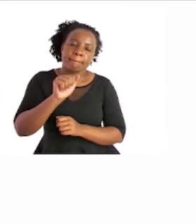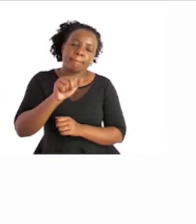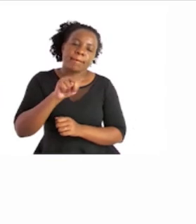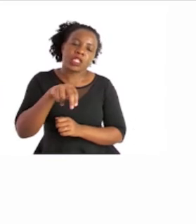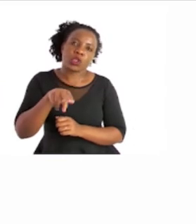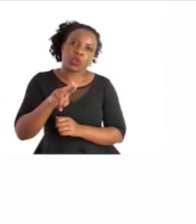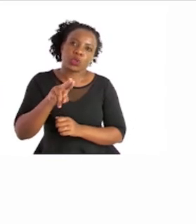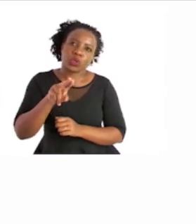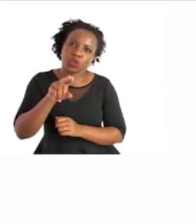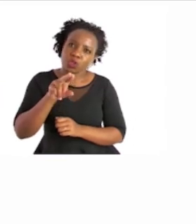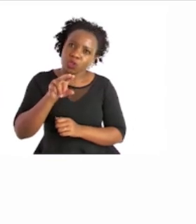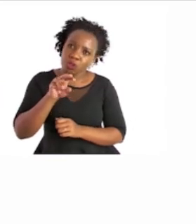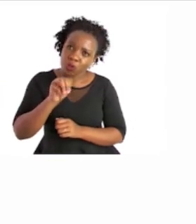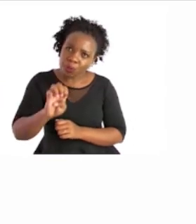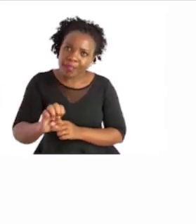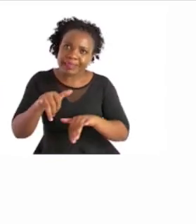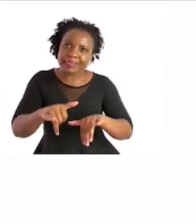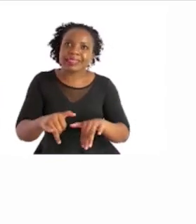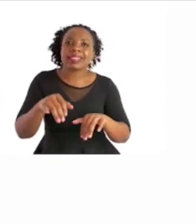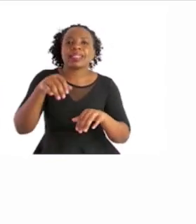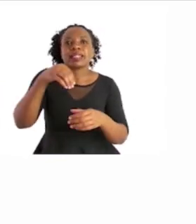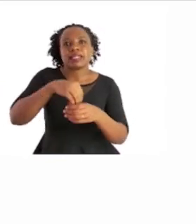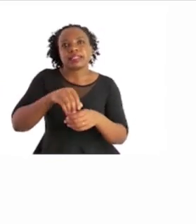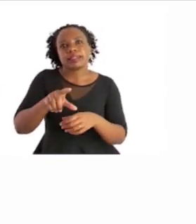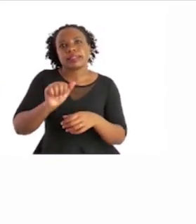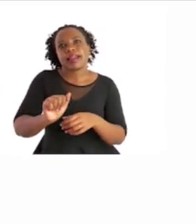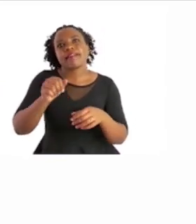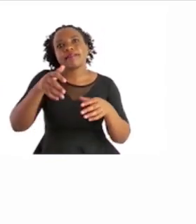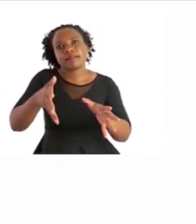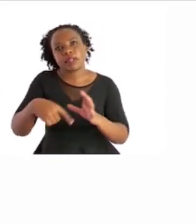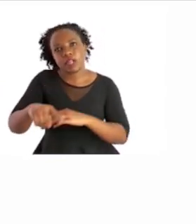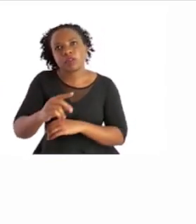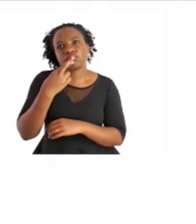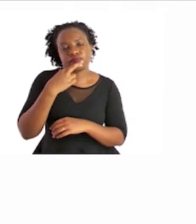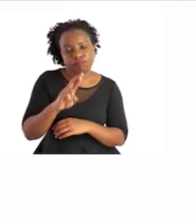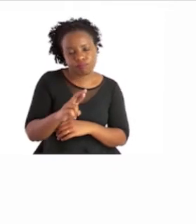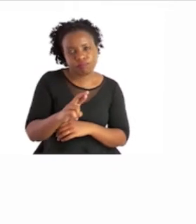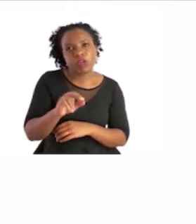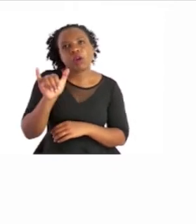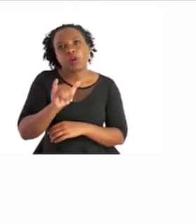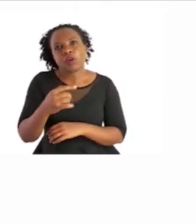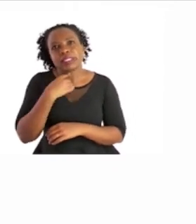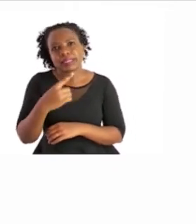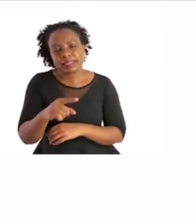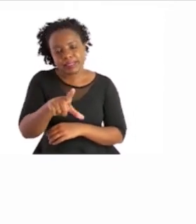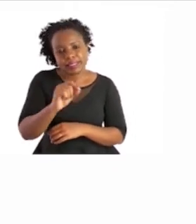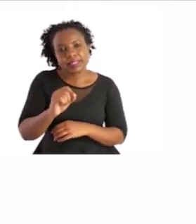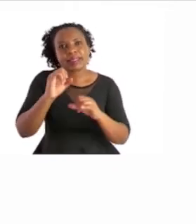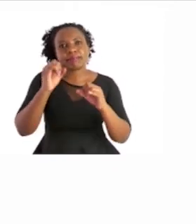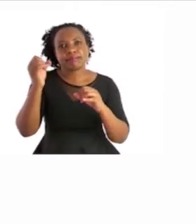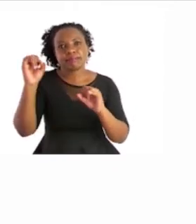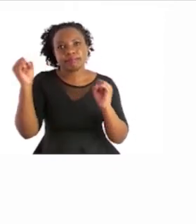Mandume lives in a village outside of Rundu, which is the capital of the Kavango